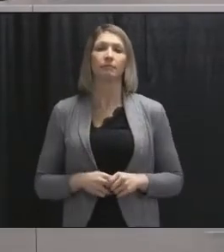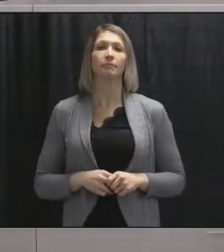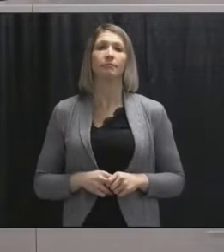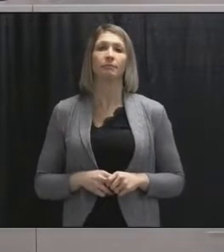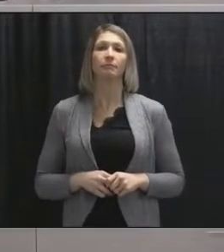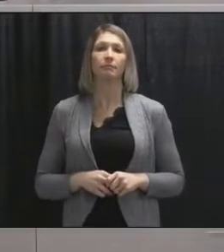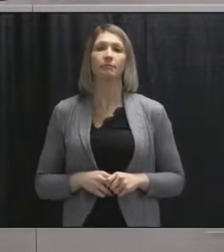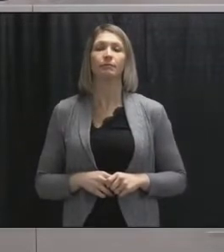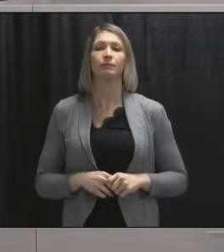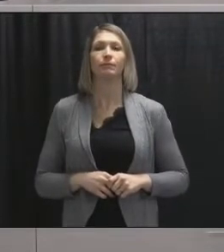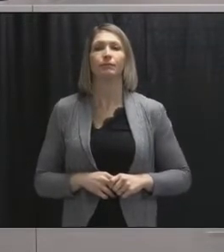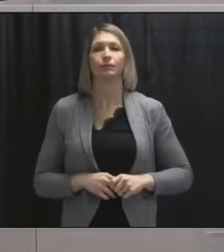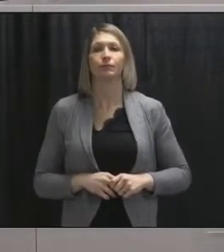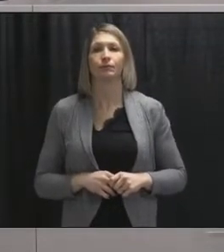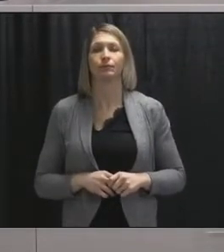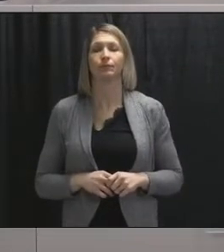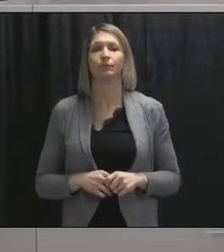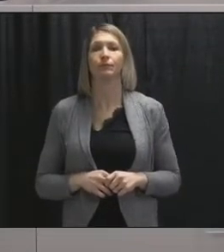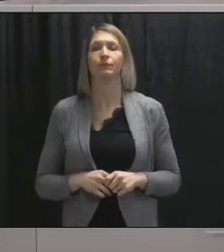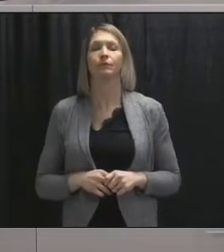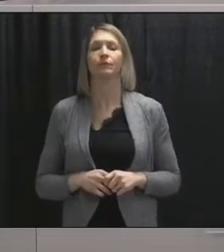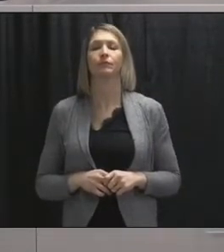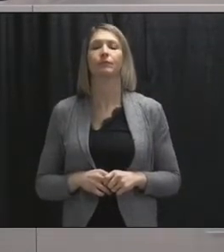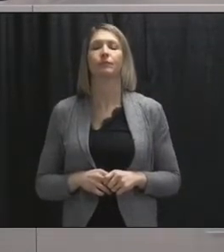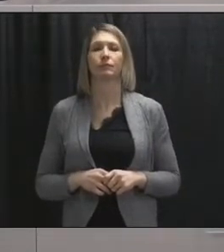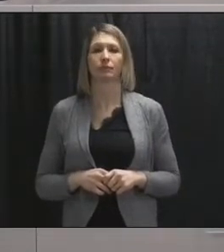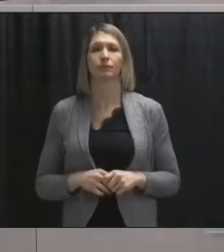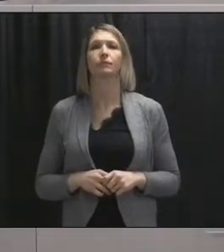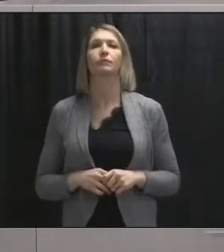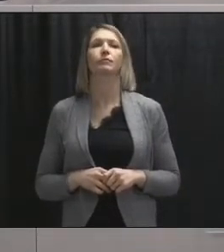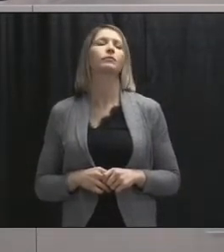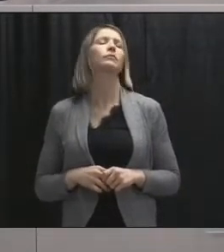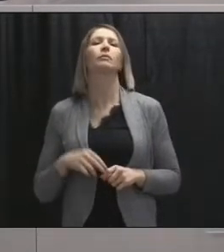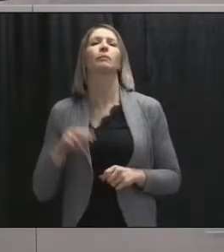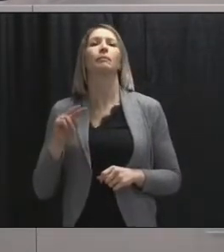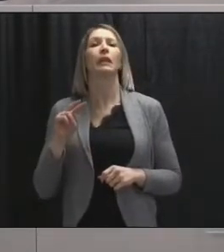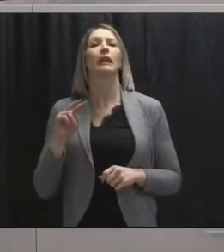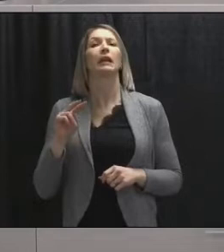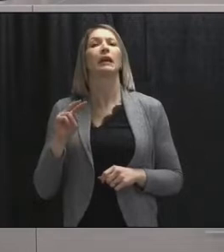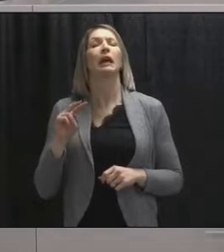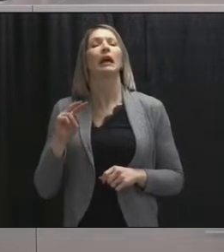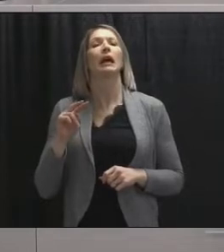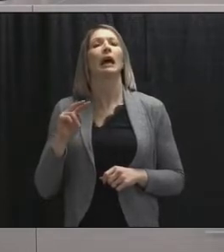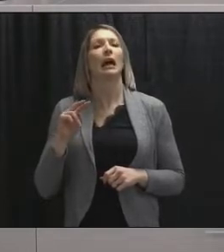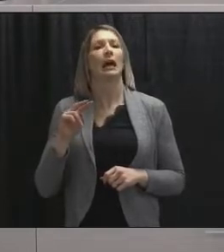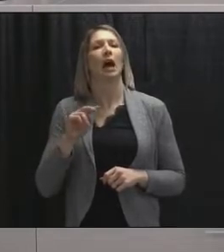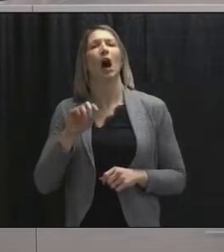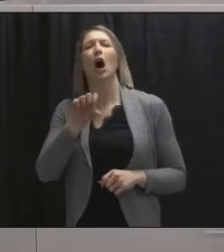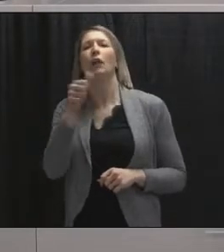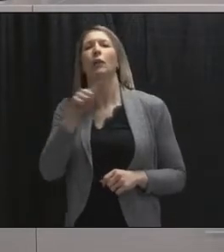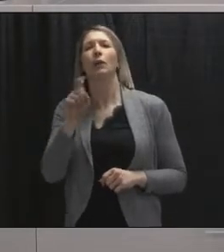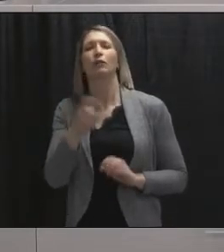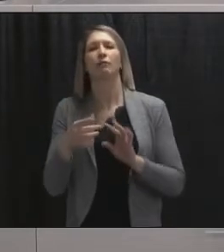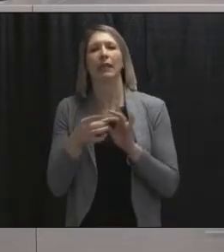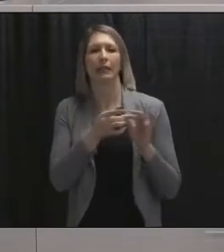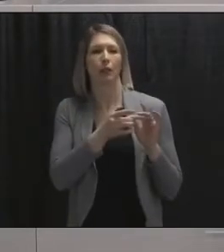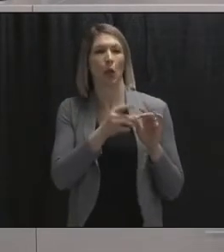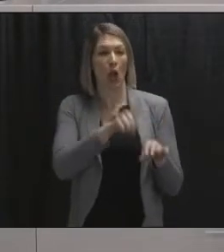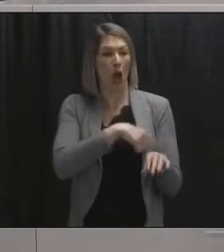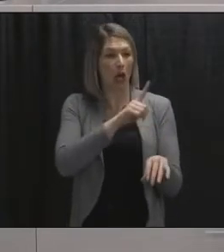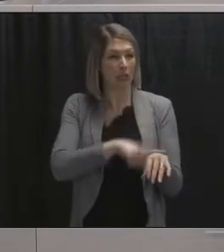Thanks. And the second question on the limiting care home workers to one site, does that apply to like